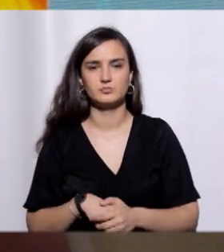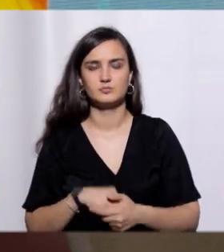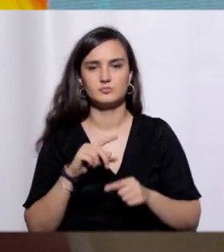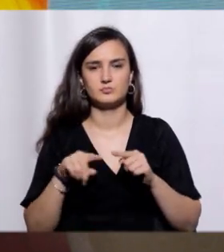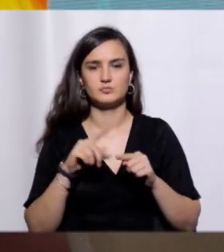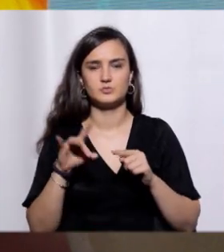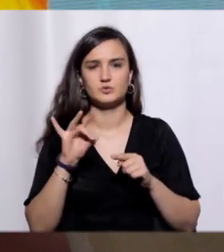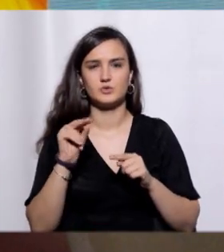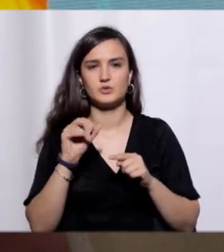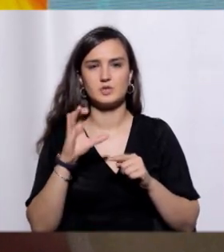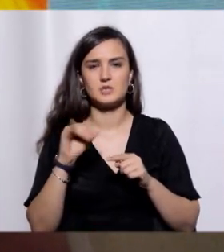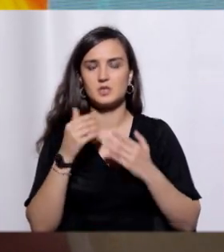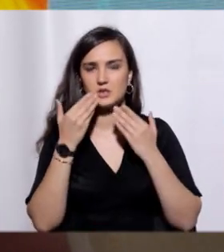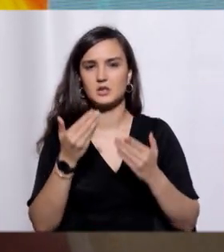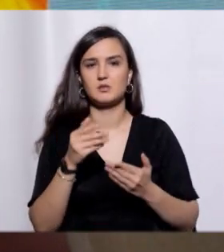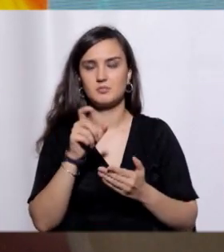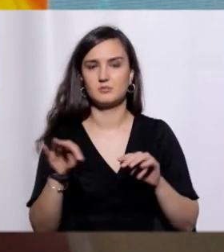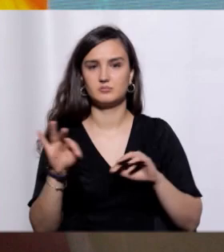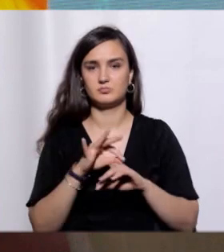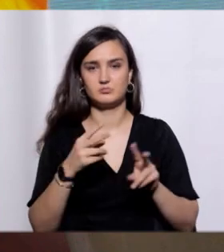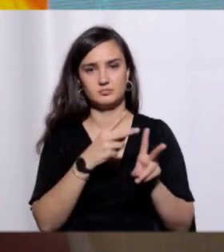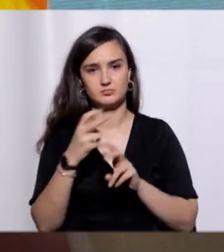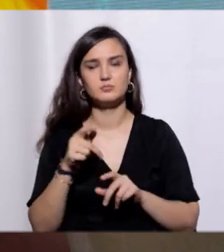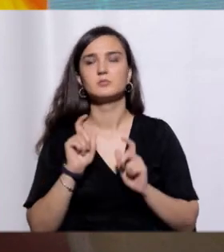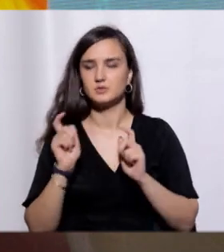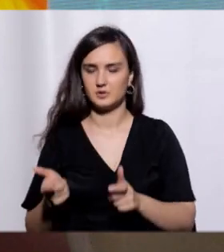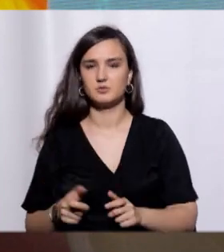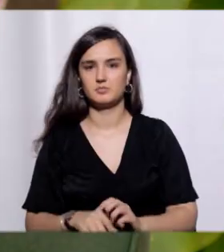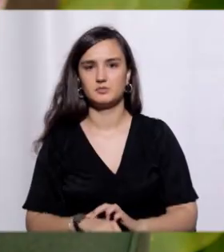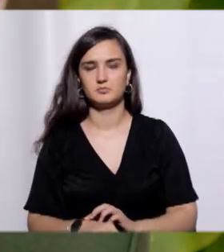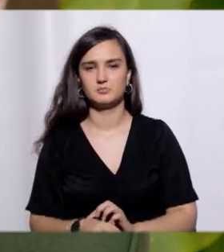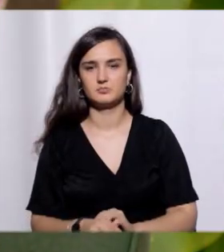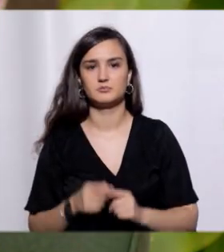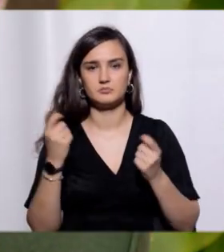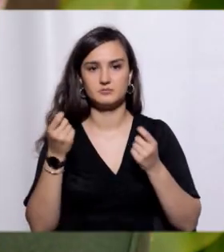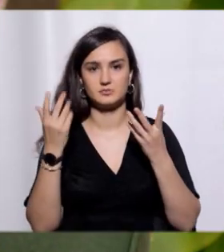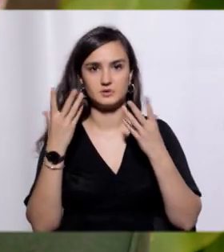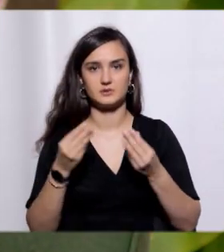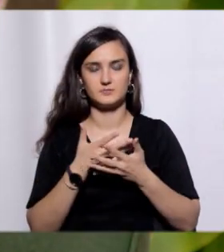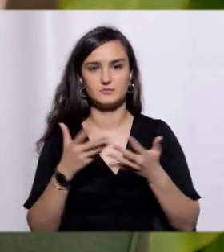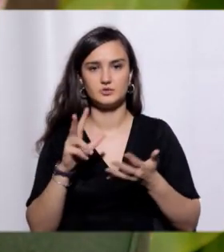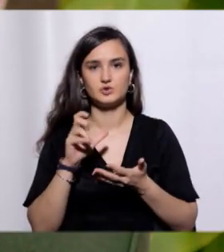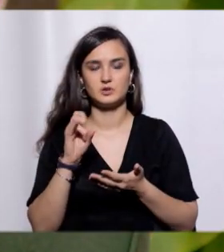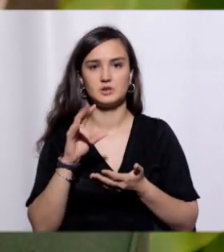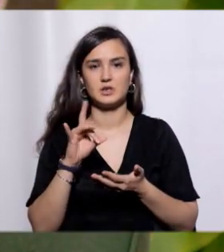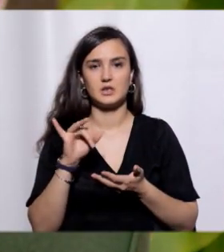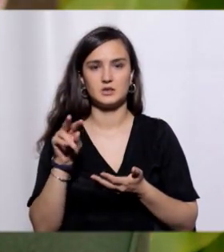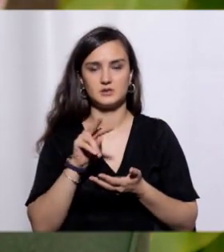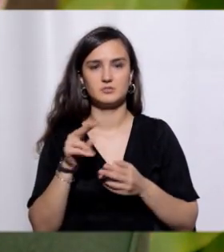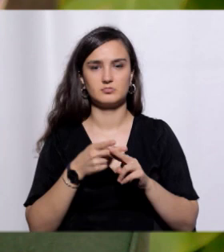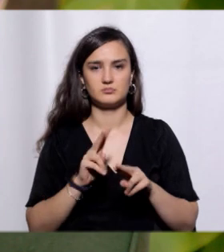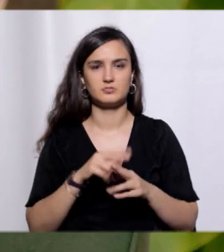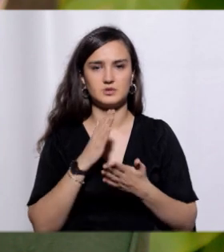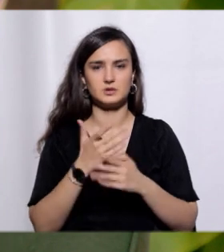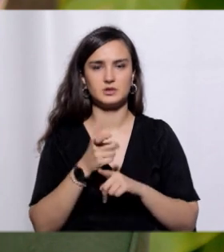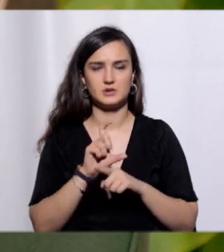Soon, Rochester, in fact, asks her to marry him, and she agrees. The wedding day arrives. Jane Eyre and Mr. Rochester